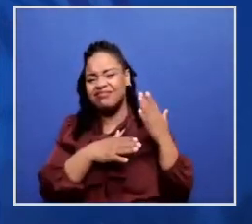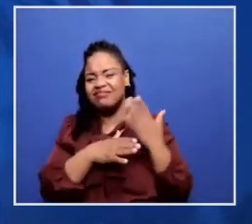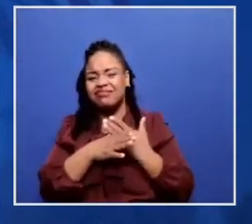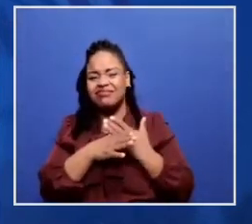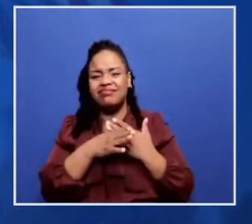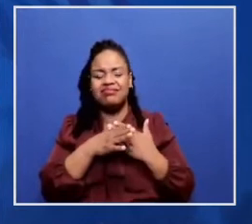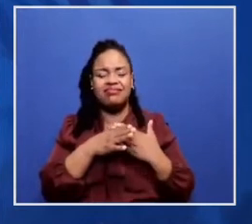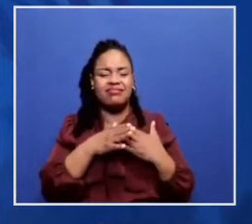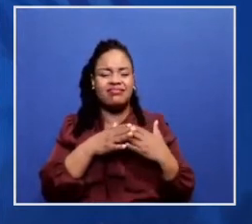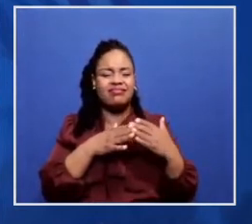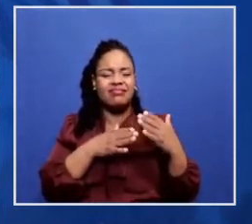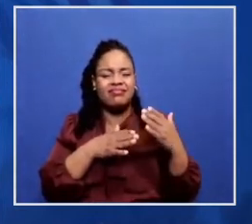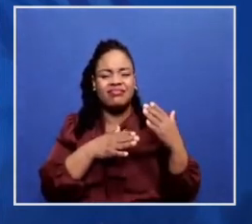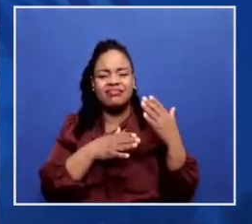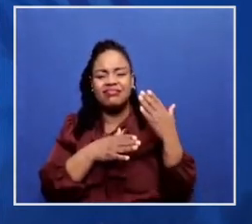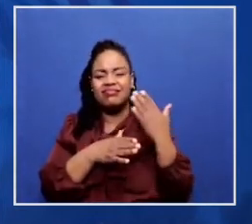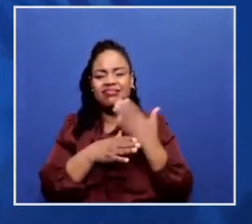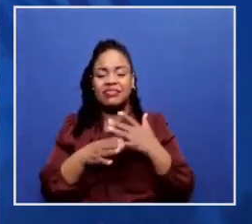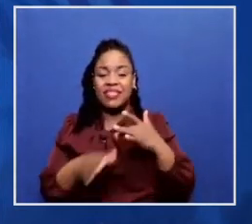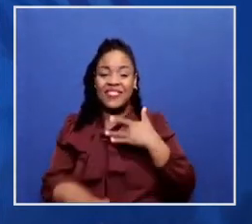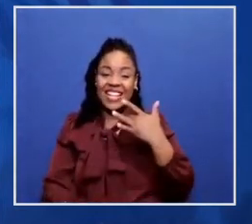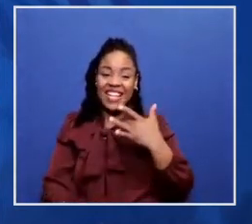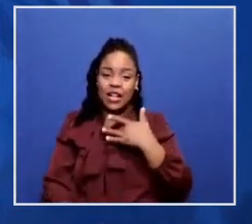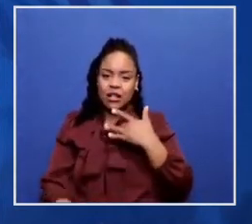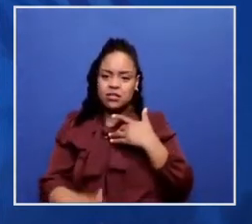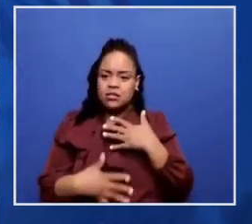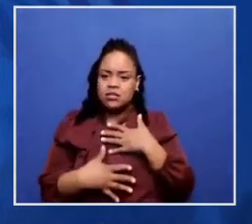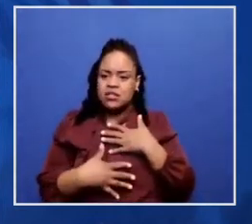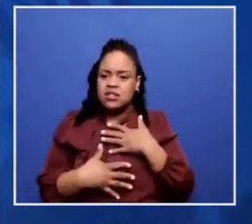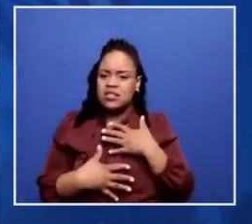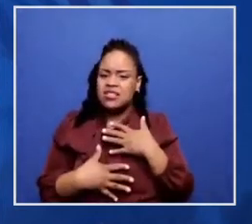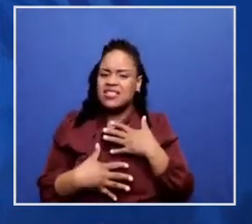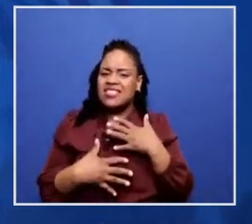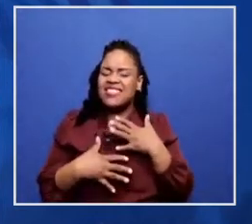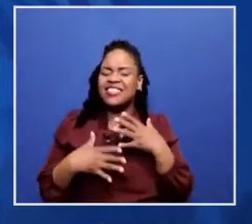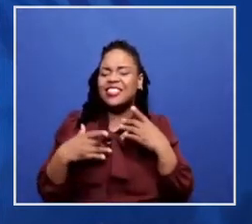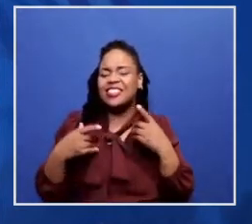and it feels like it's getting so hard to